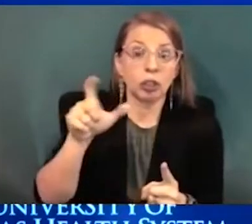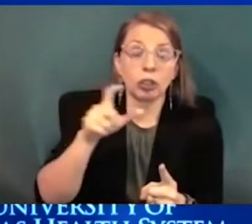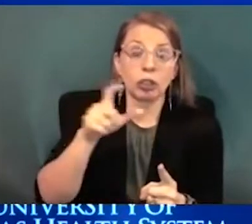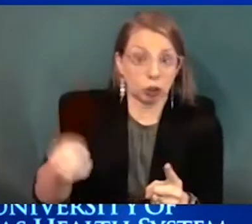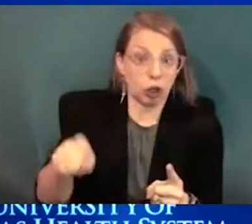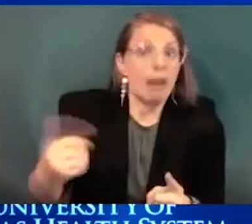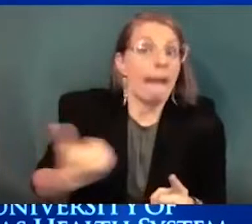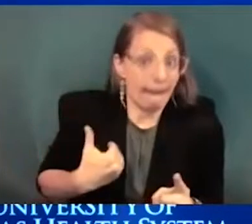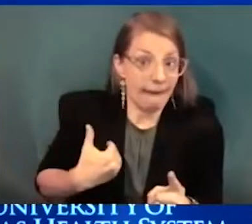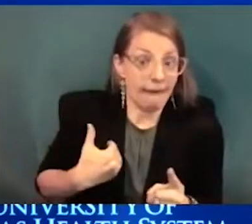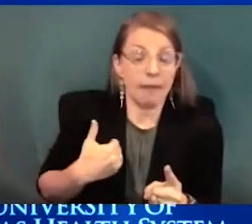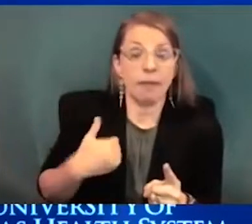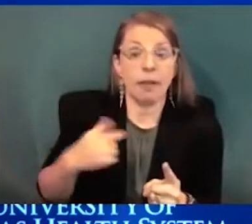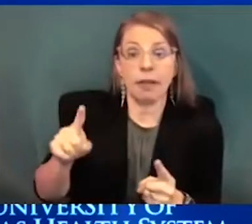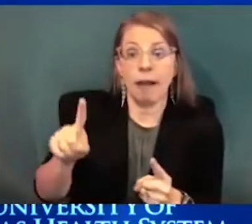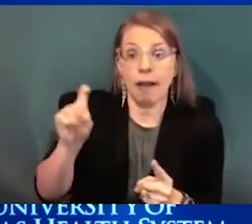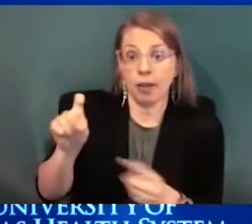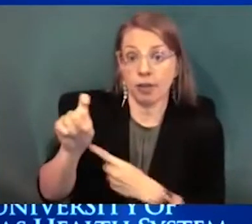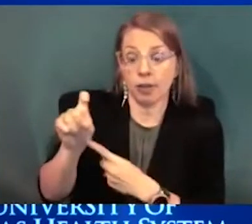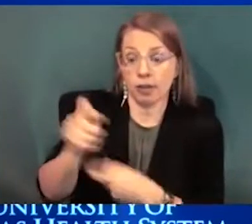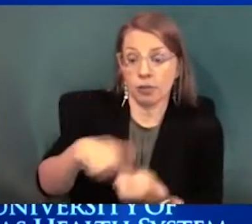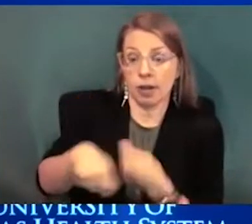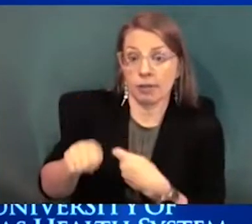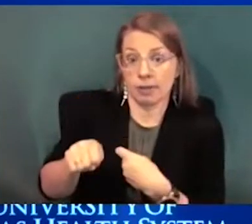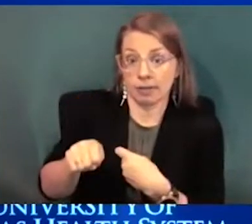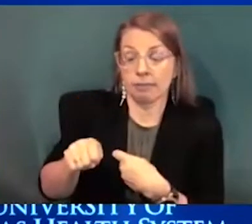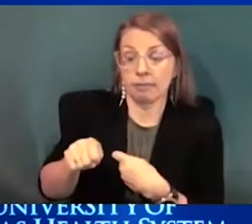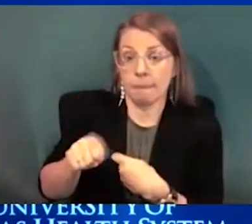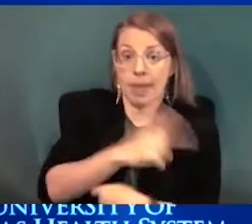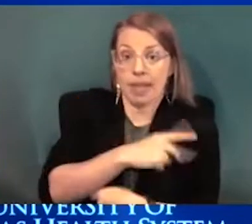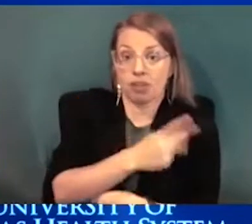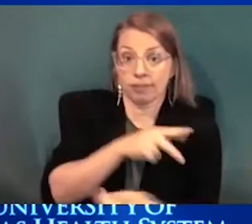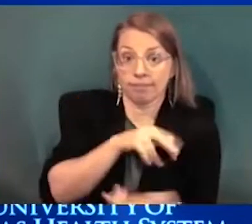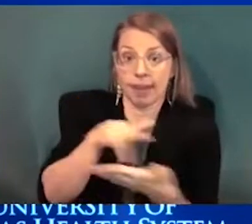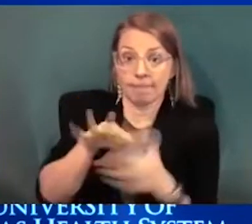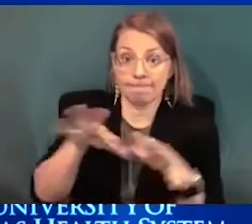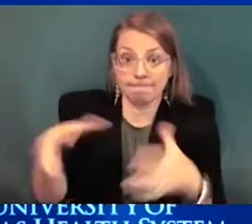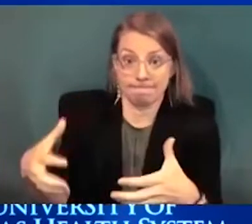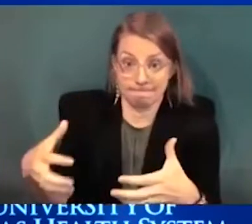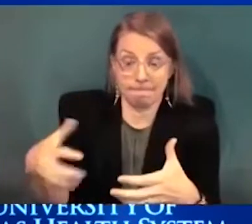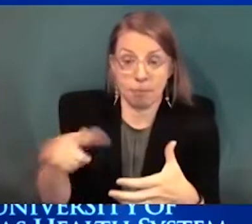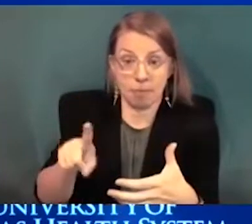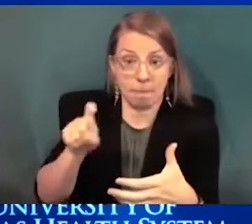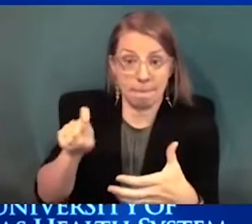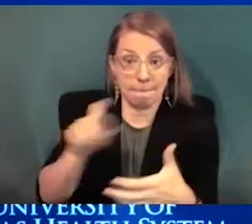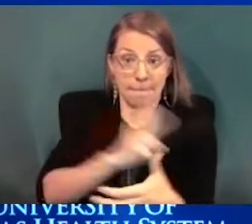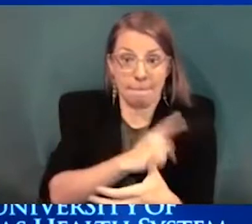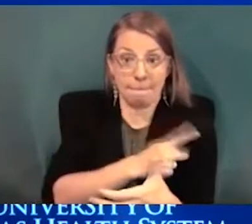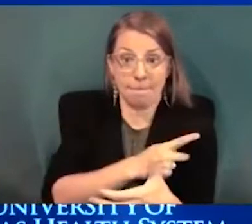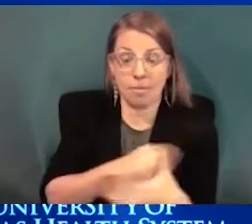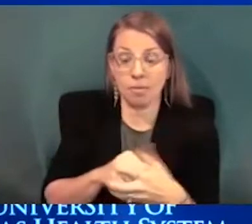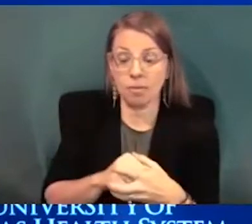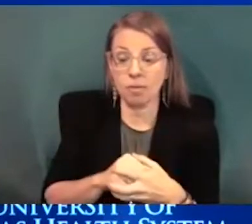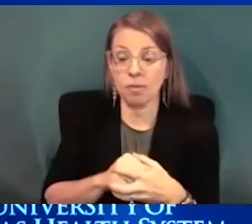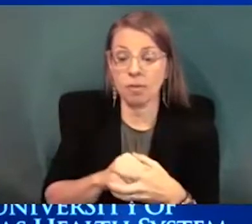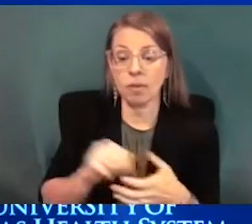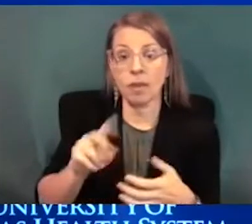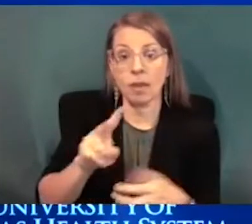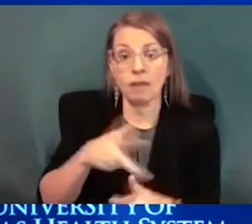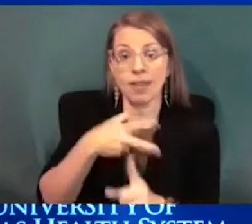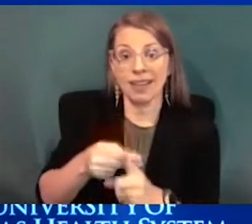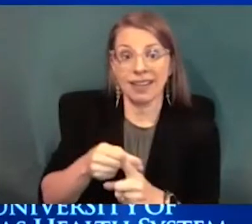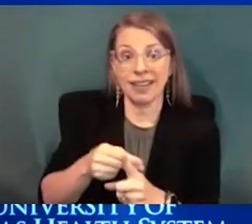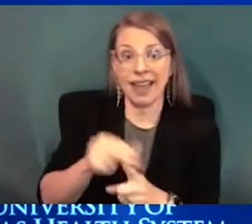study of 100 consecutive transplant patients when they looked at the vaccine antibody titers rise.